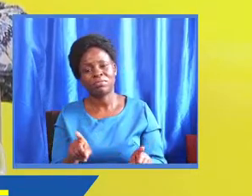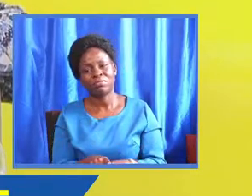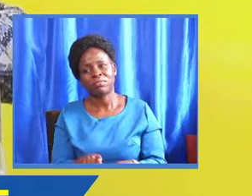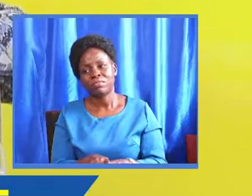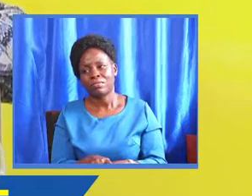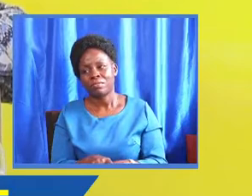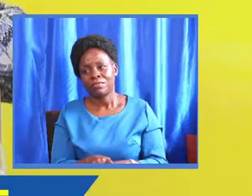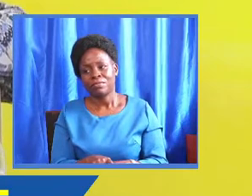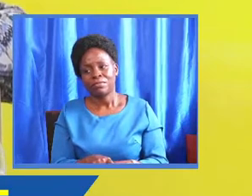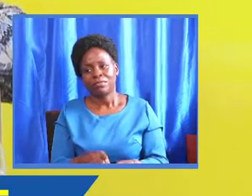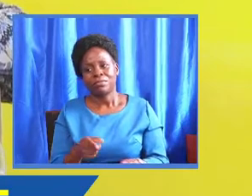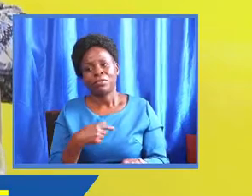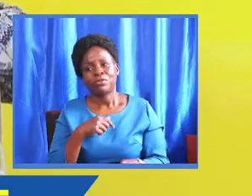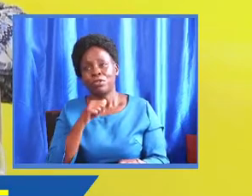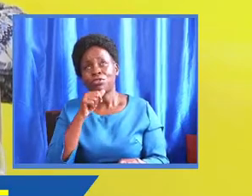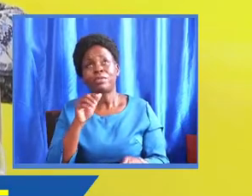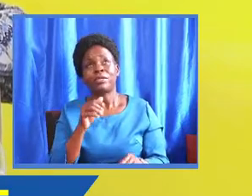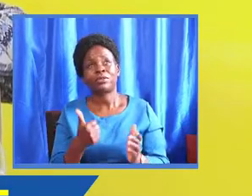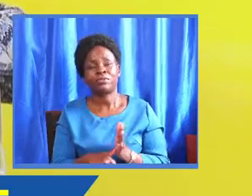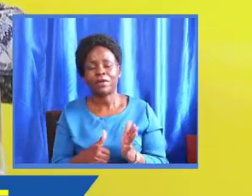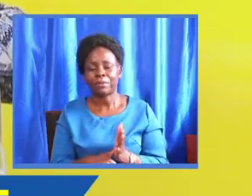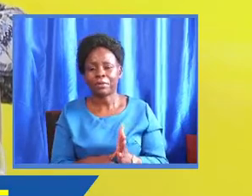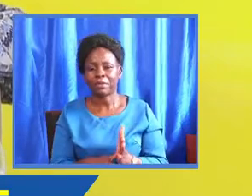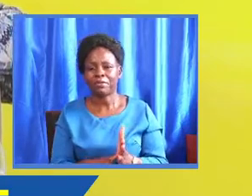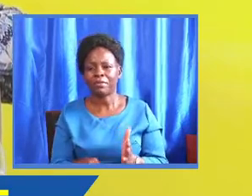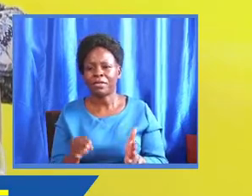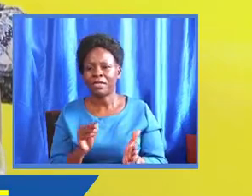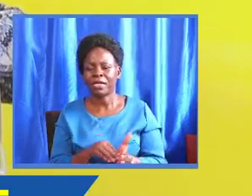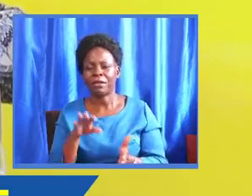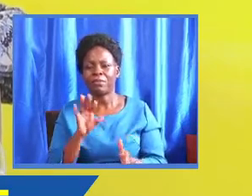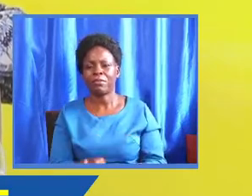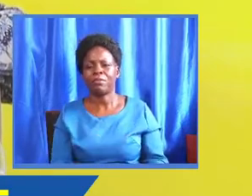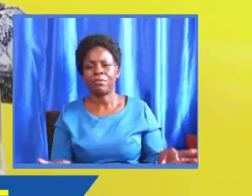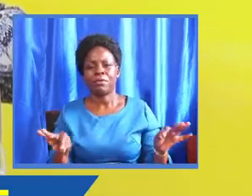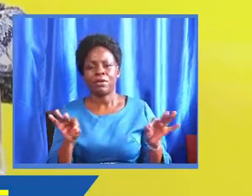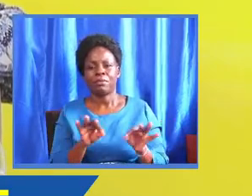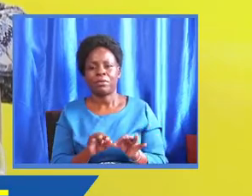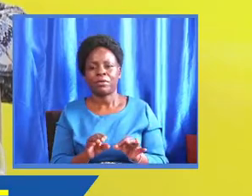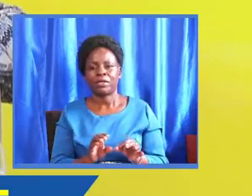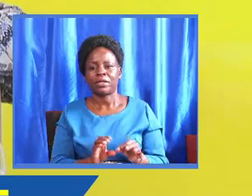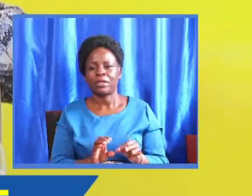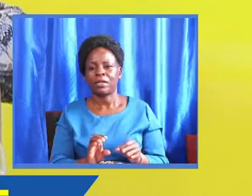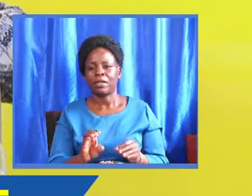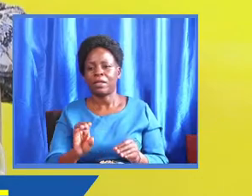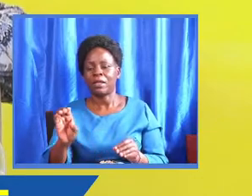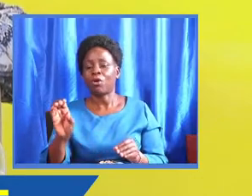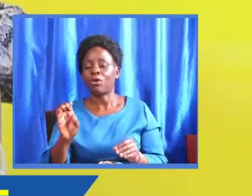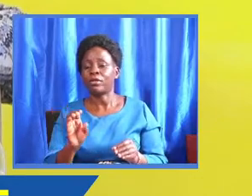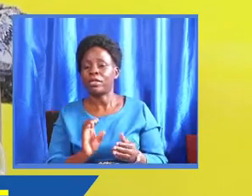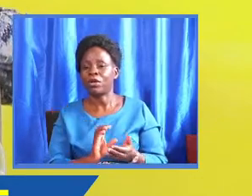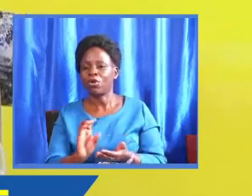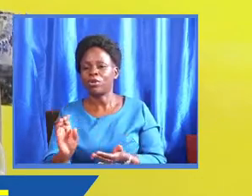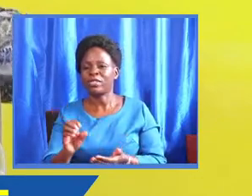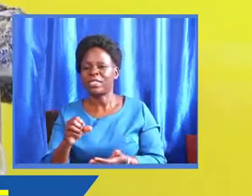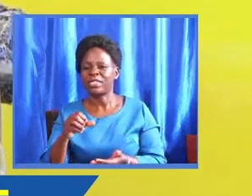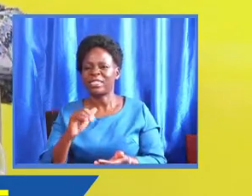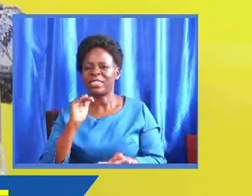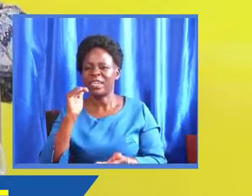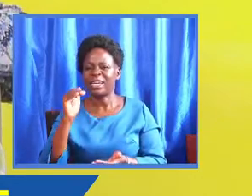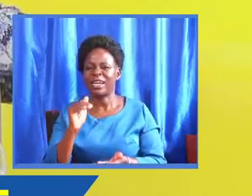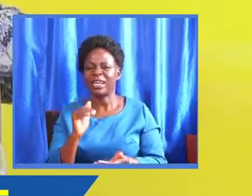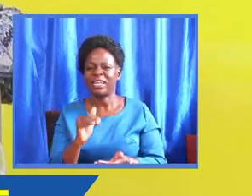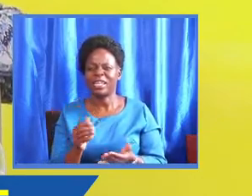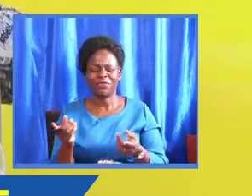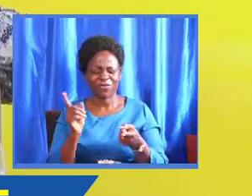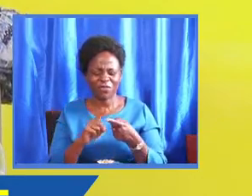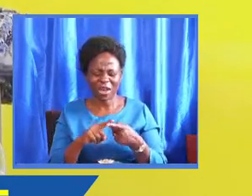that's not too much of a problem. And then again, most importantly, the cost of finance is very high. Mm-hmm. So when you add all that